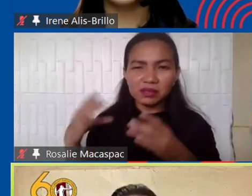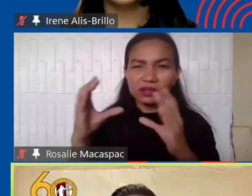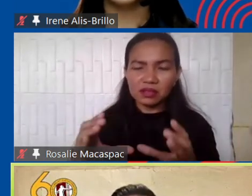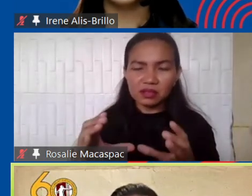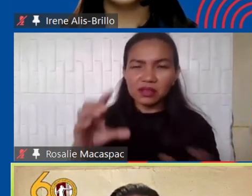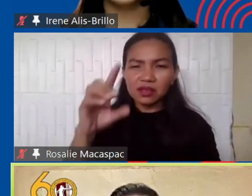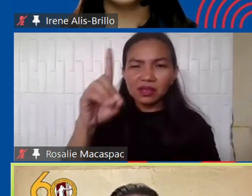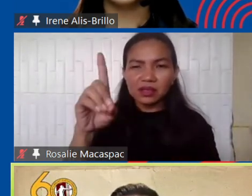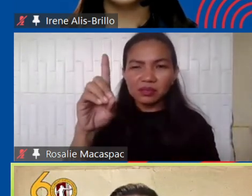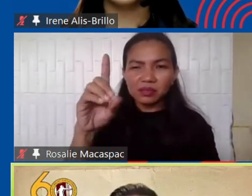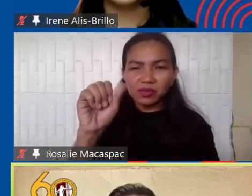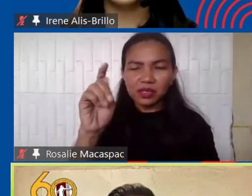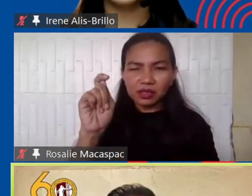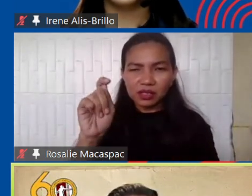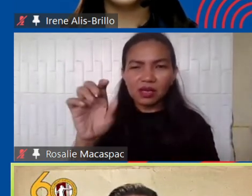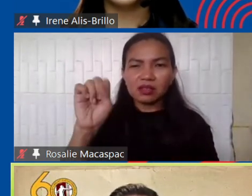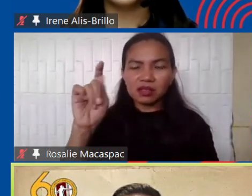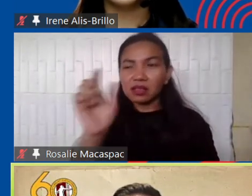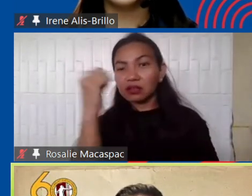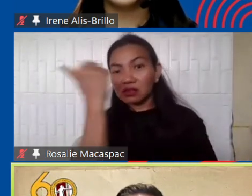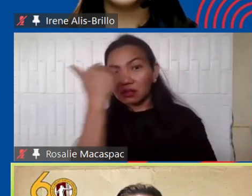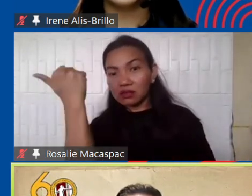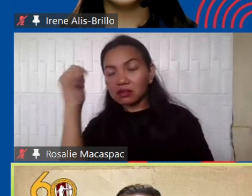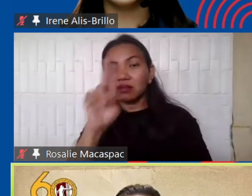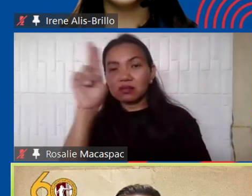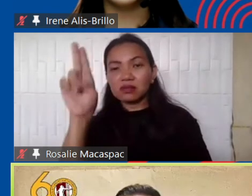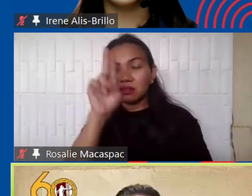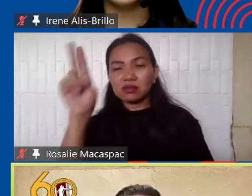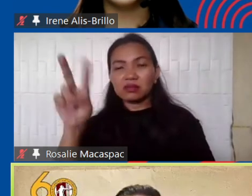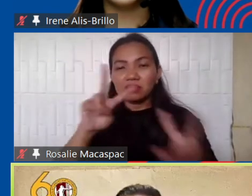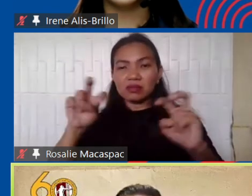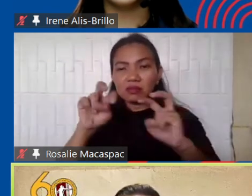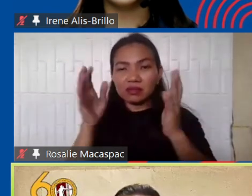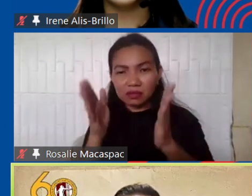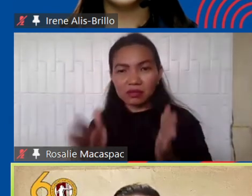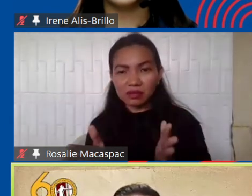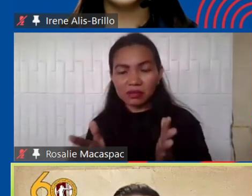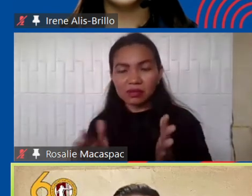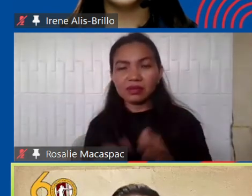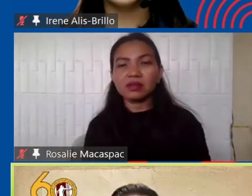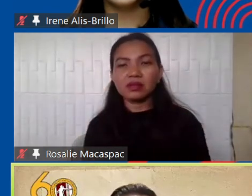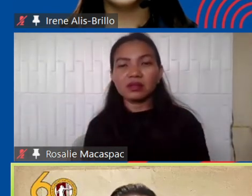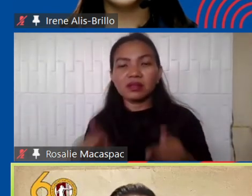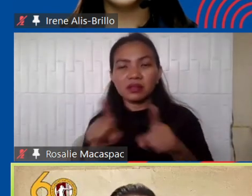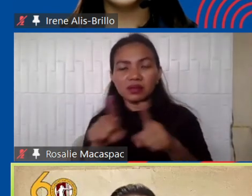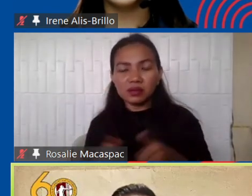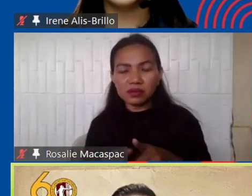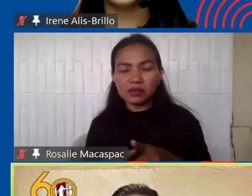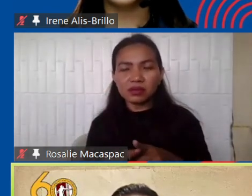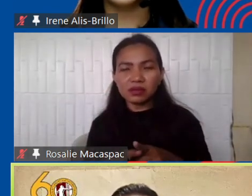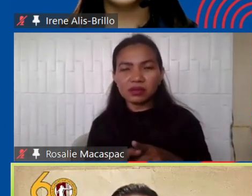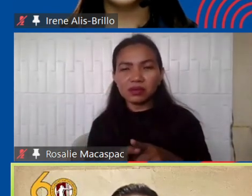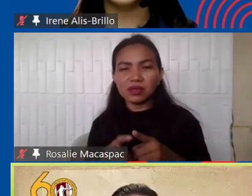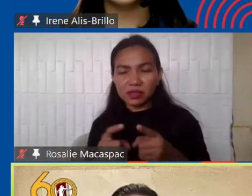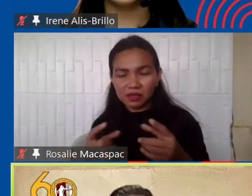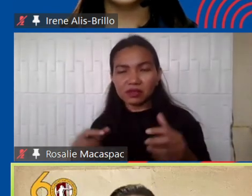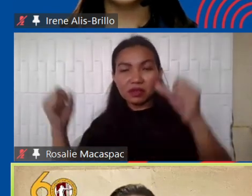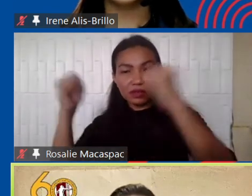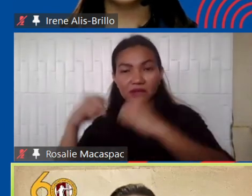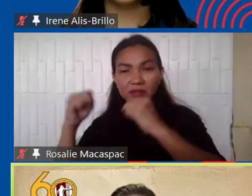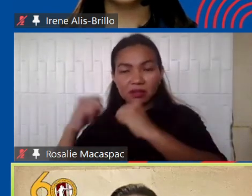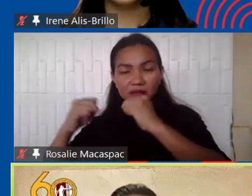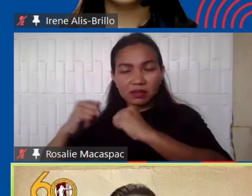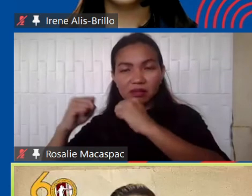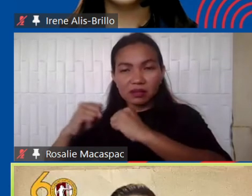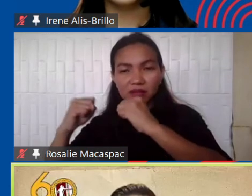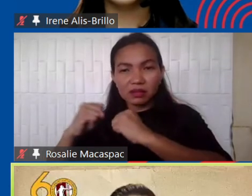set to be utilized by other researchers. And also uh, it's a consortium. It's a consortia where